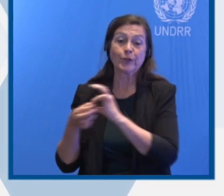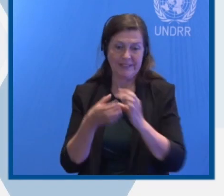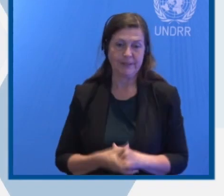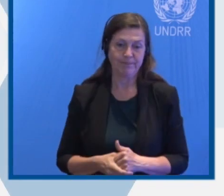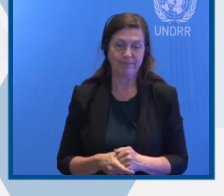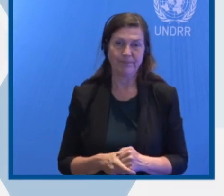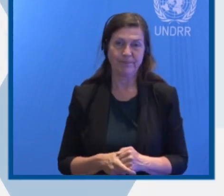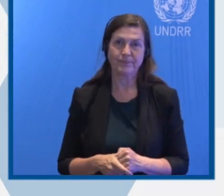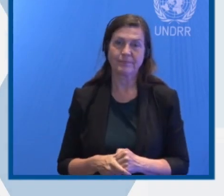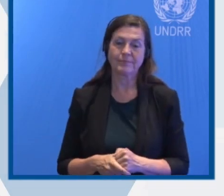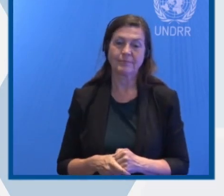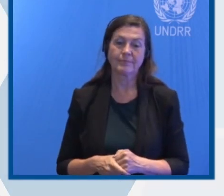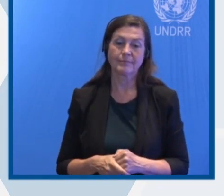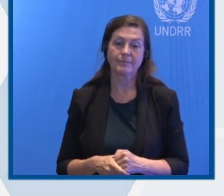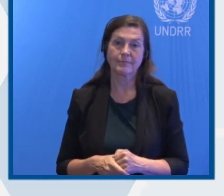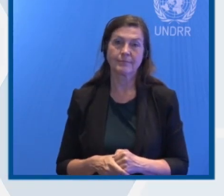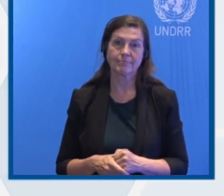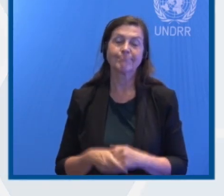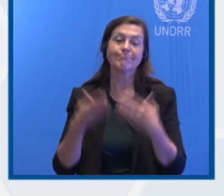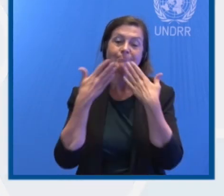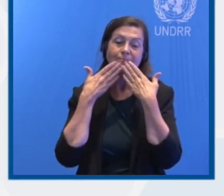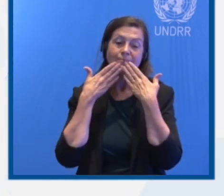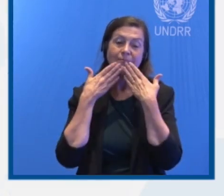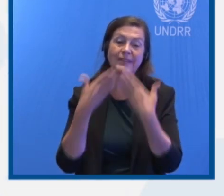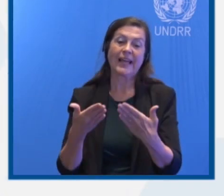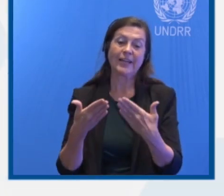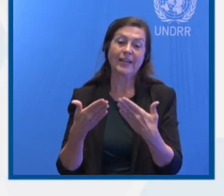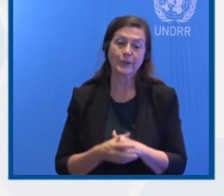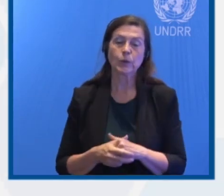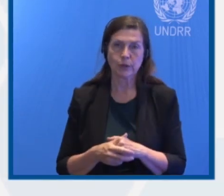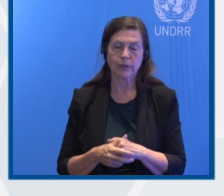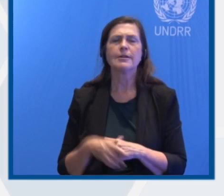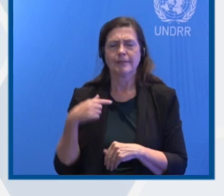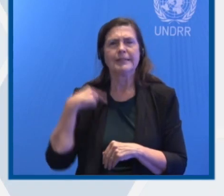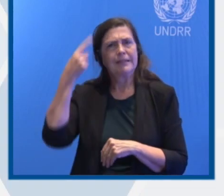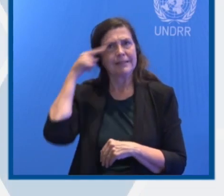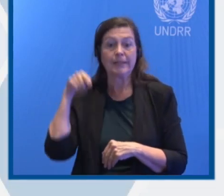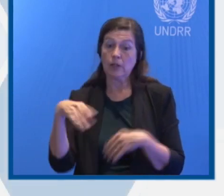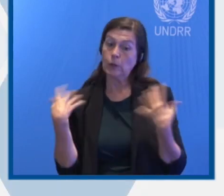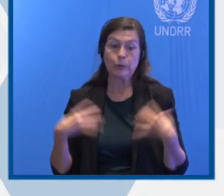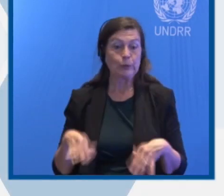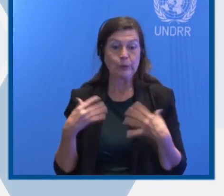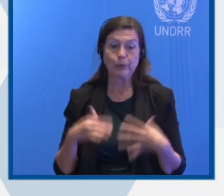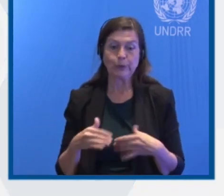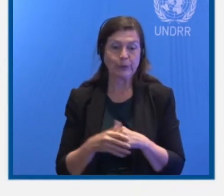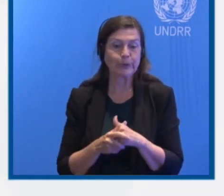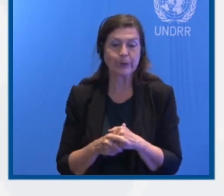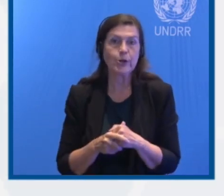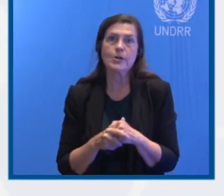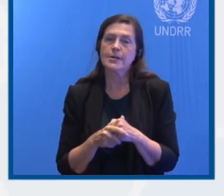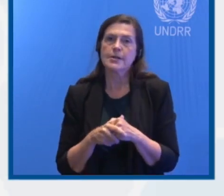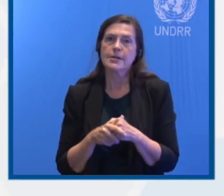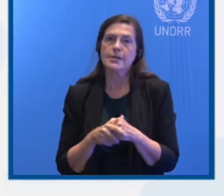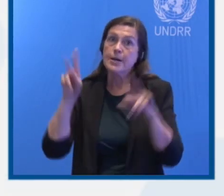much. I think, of course, this is a very important topic, which is related to the engagement of private